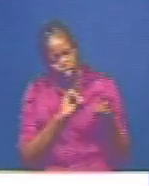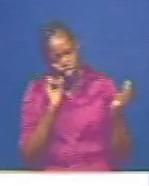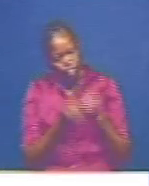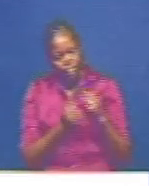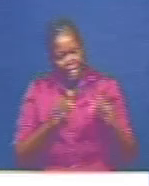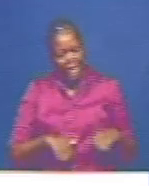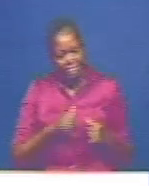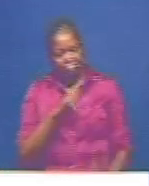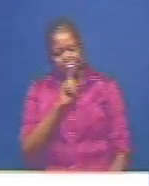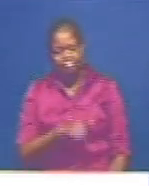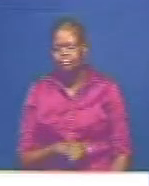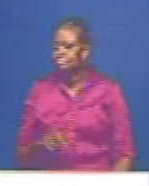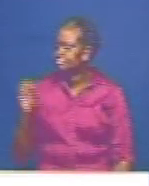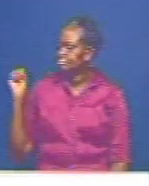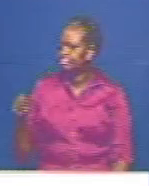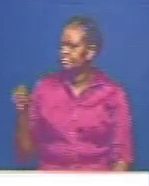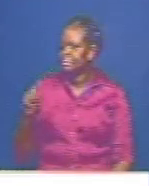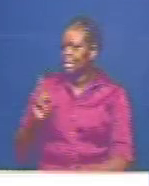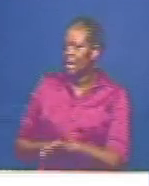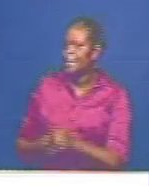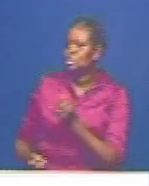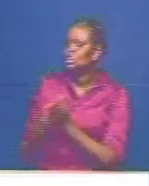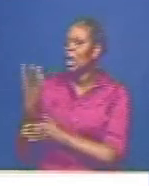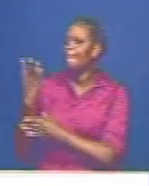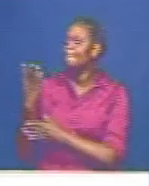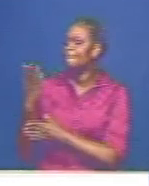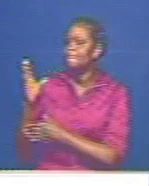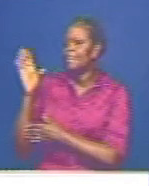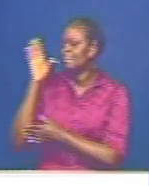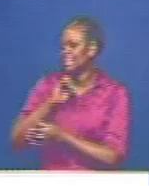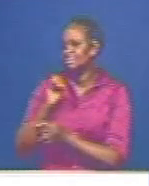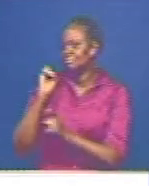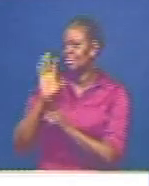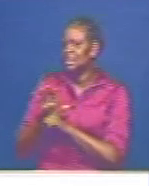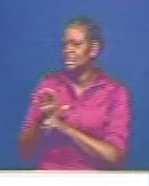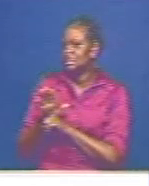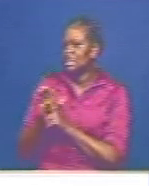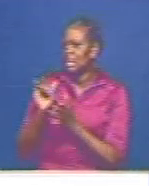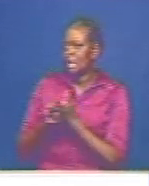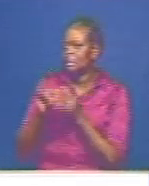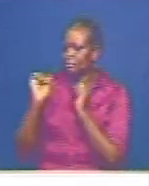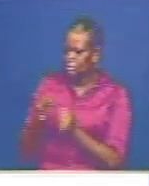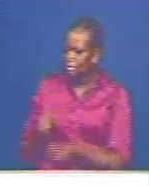life. Yes. For me, when I was growing up, I lacked the mentorship that could lead me to